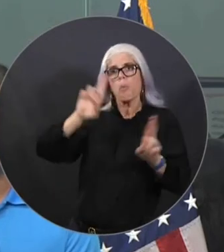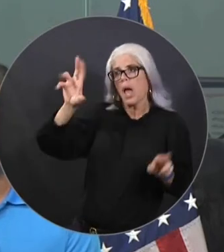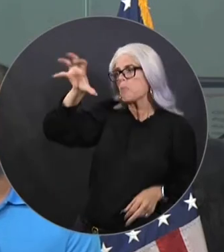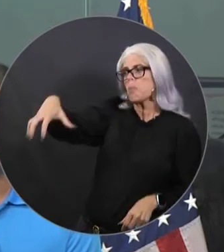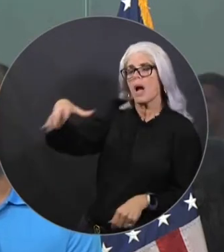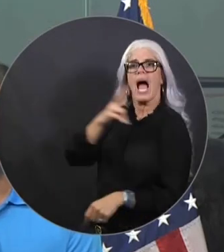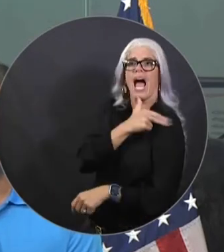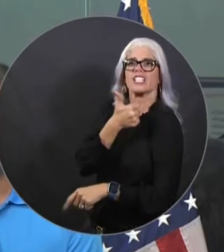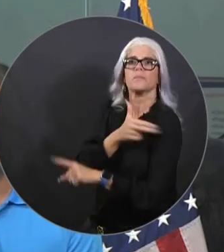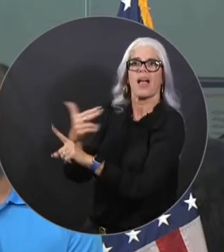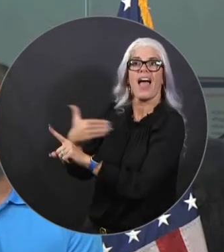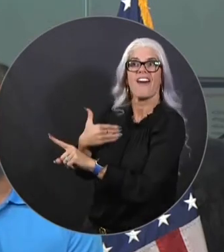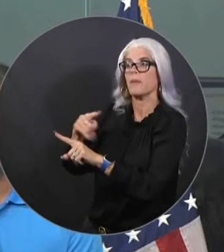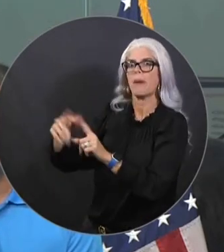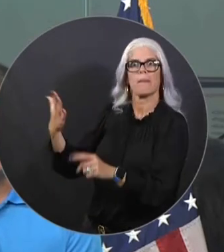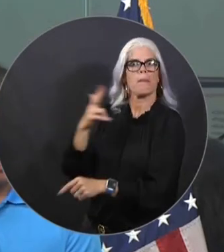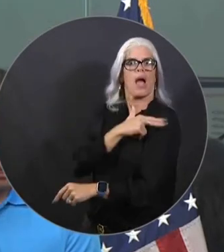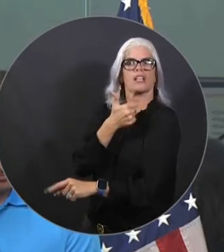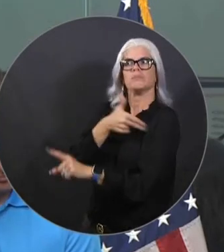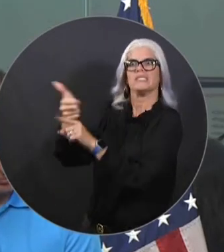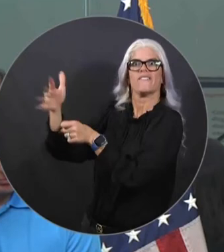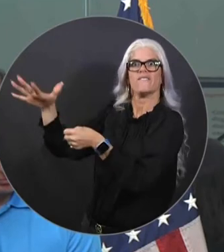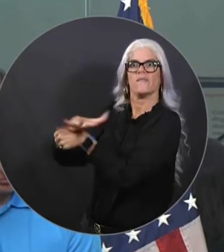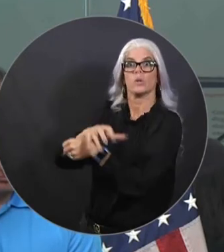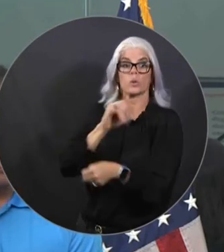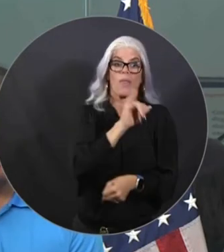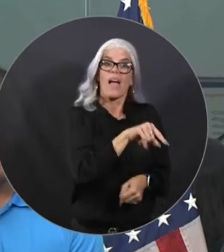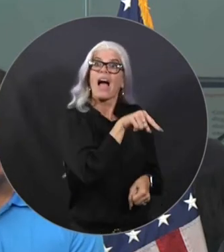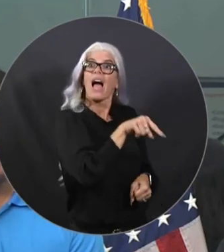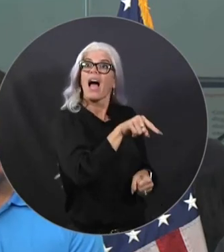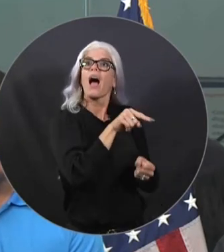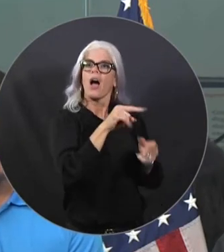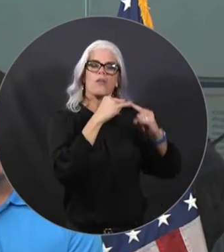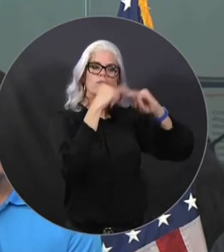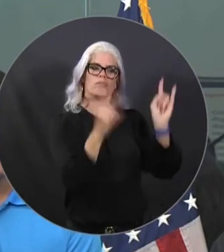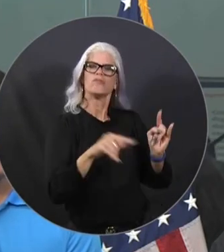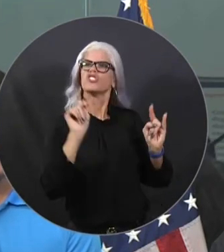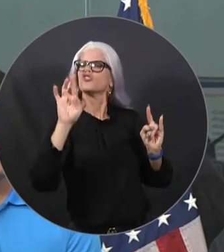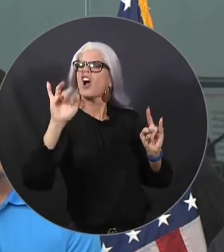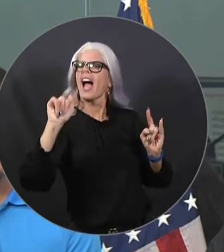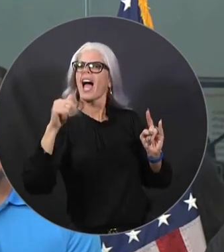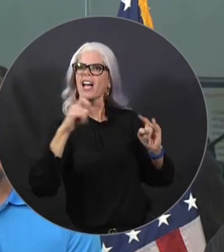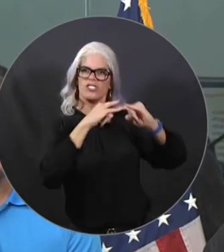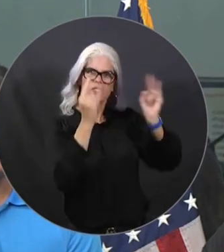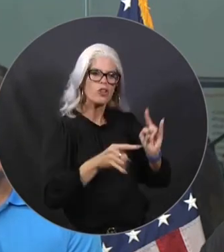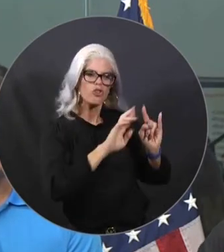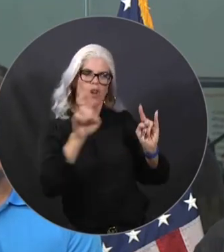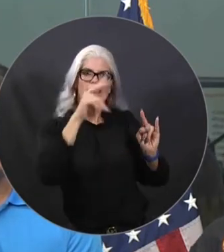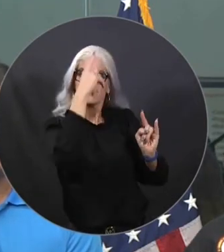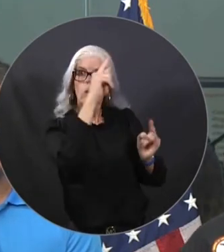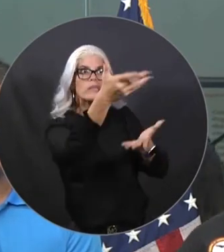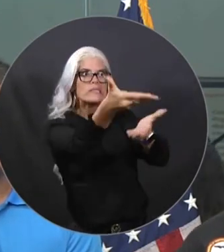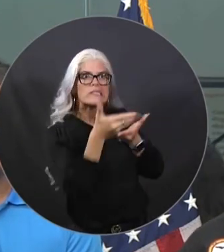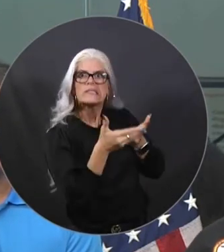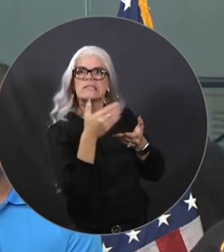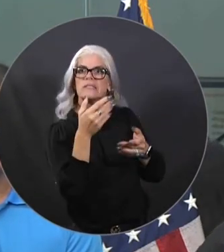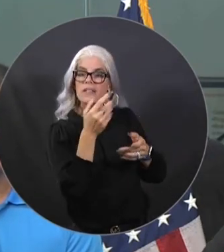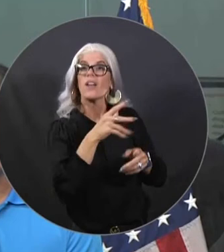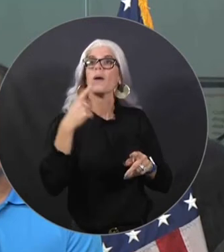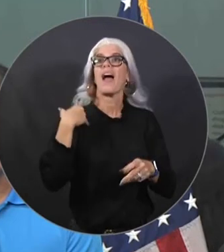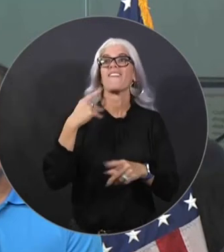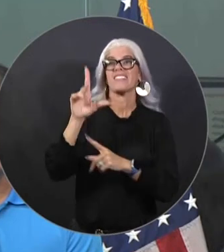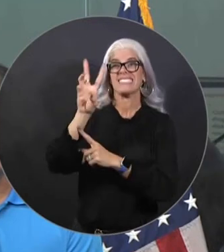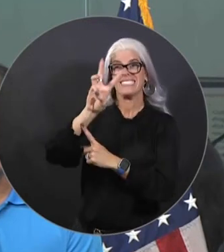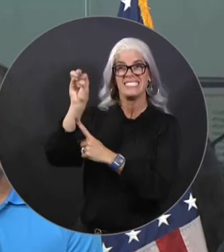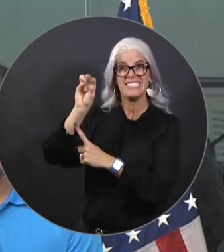intake patients. So this is the ability to triage individuals for that. 60 truckloads of water, 40 truckloads of meals,